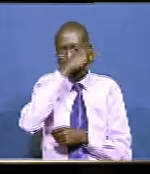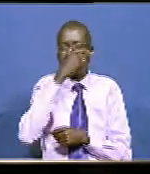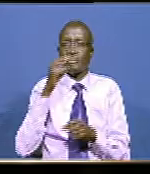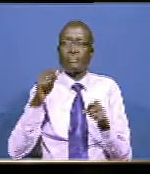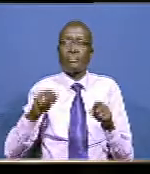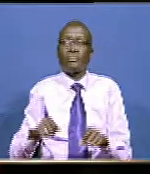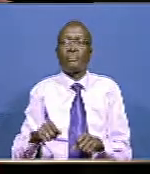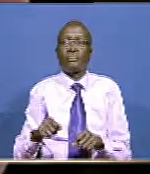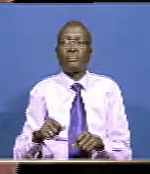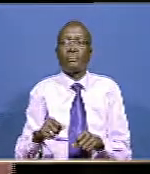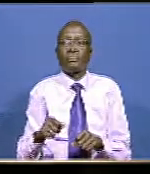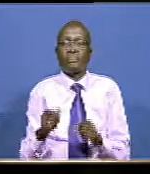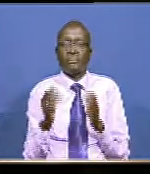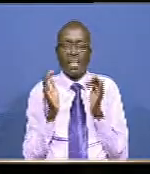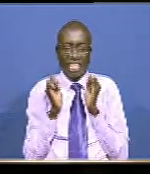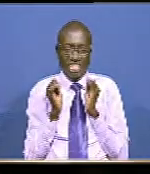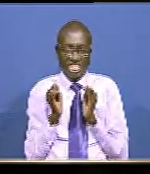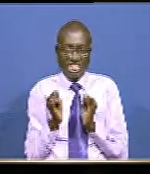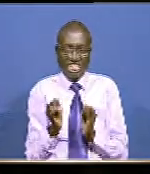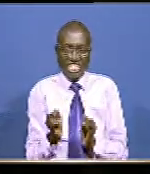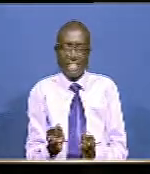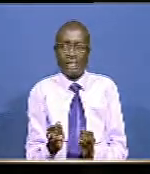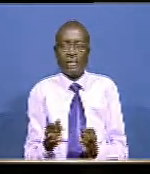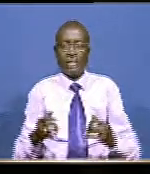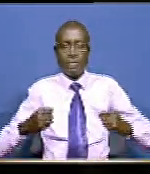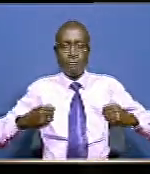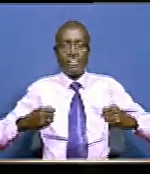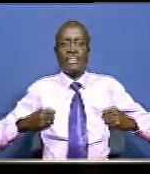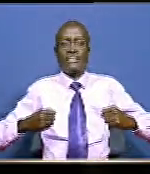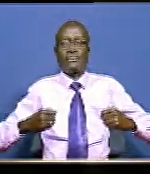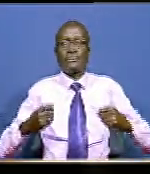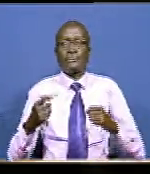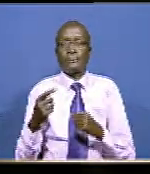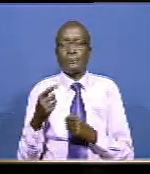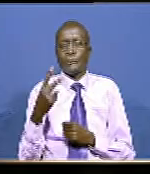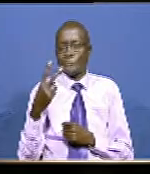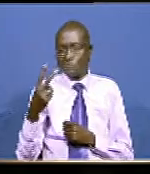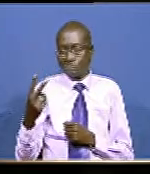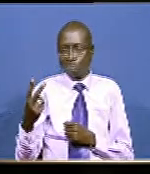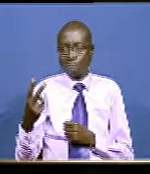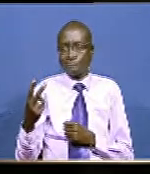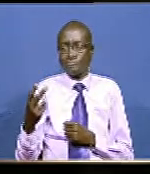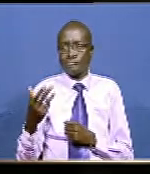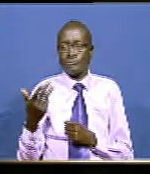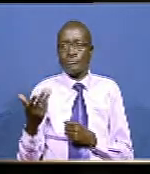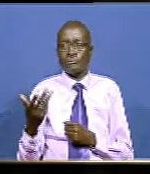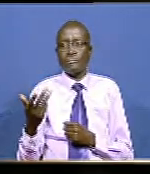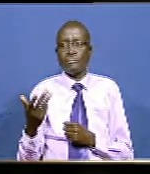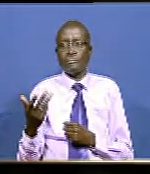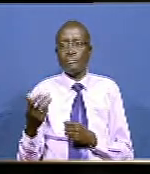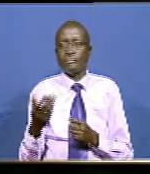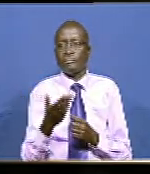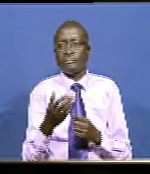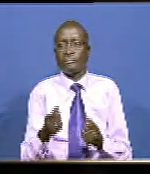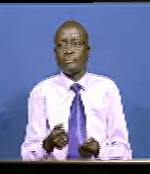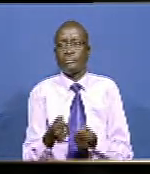I was less thinner than now. In fact, I'm not thin nowadays, I'm fat. So as I was checking up how things were happening, I